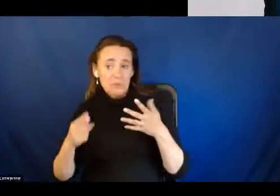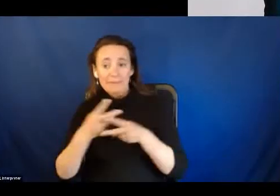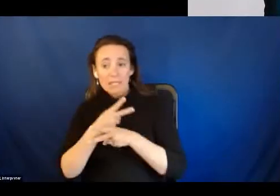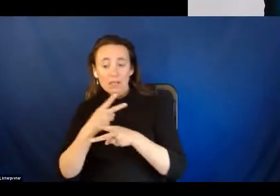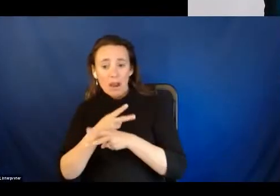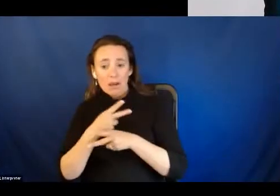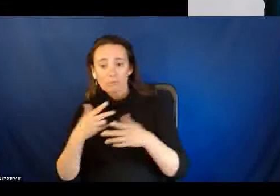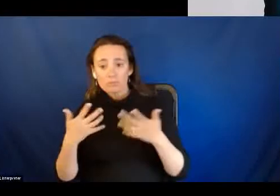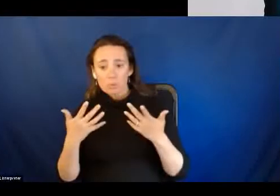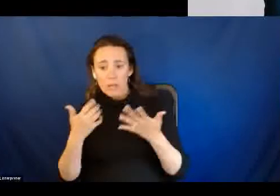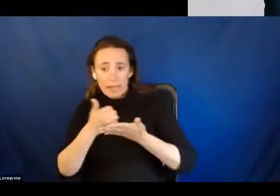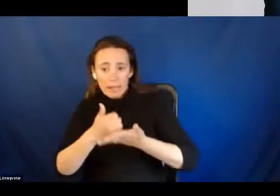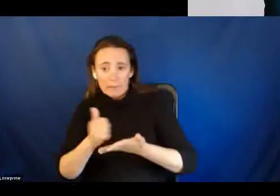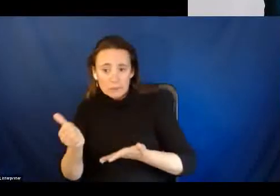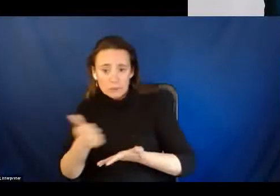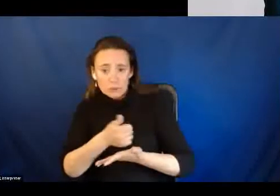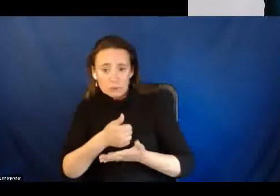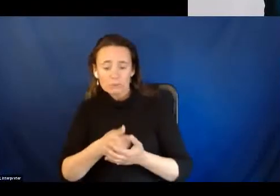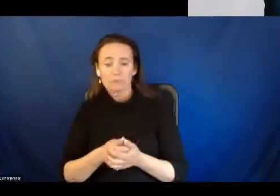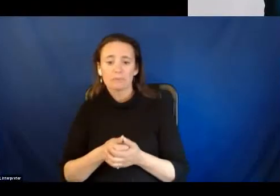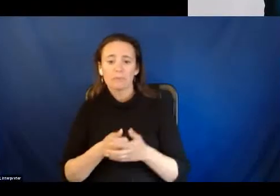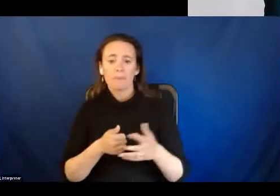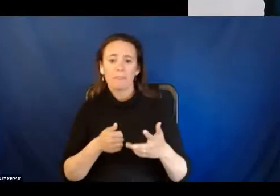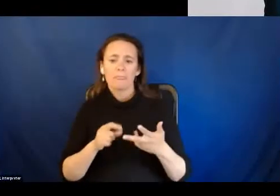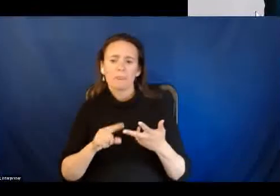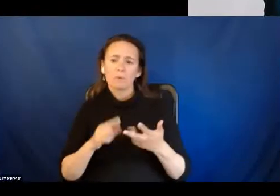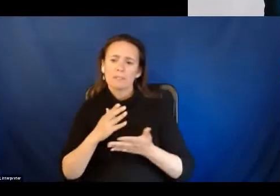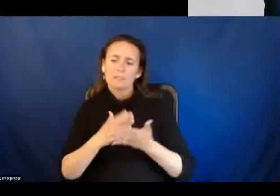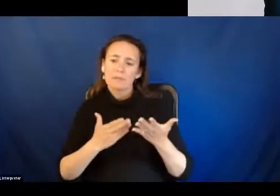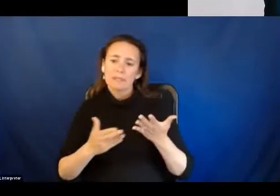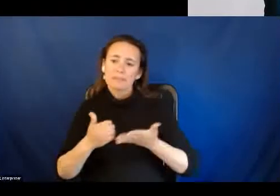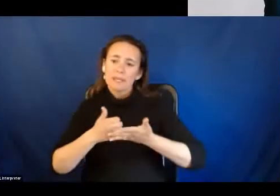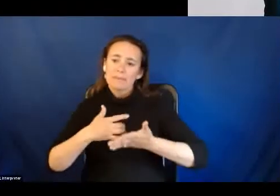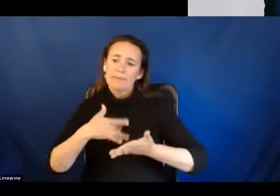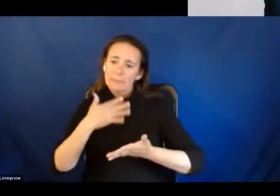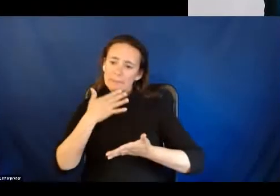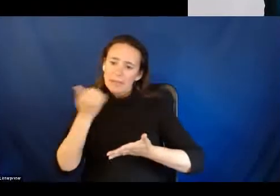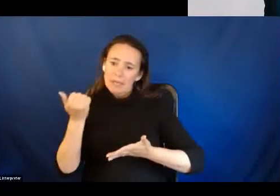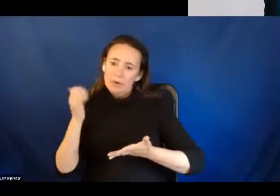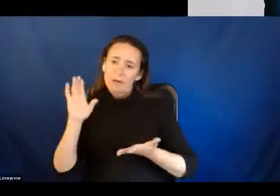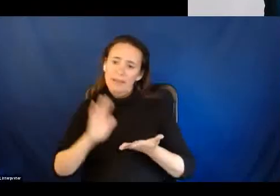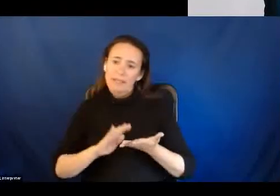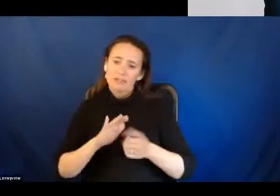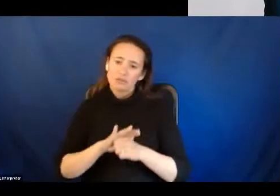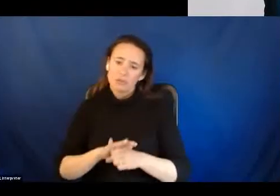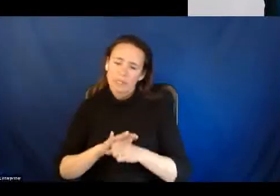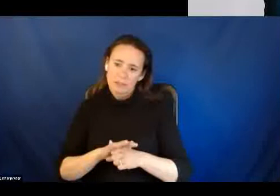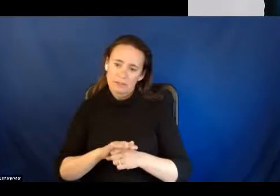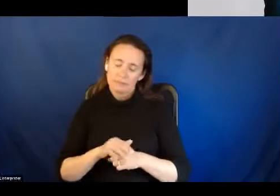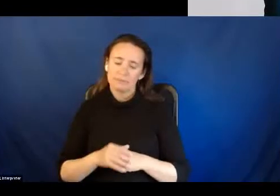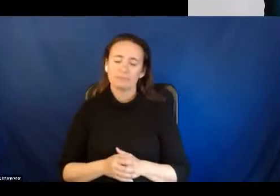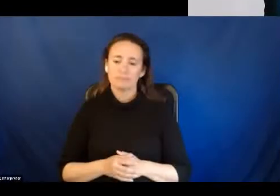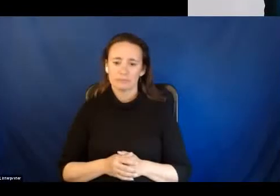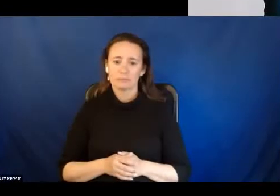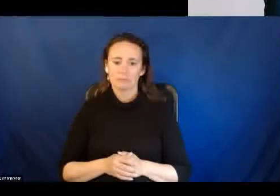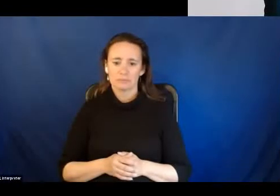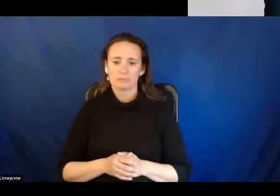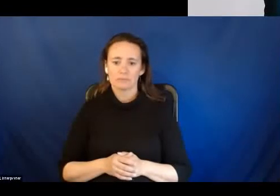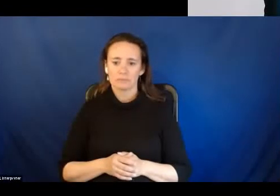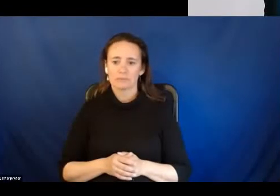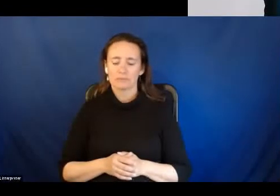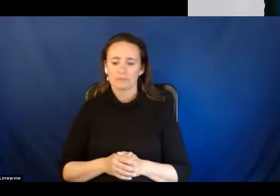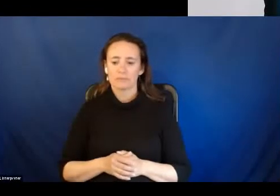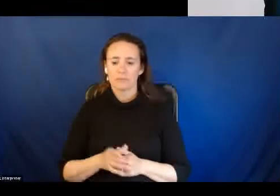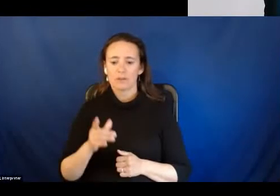What are some things that help you feel better or feel less stress? We need to be able to affirm all the